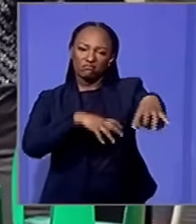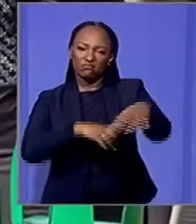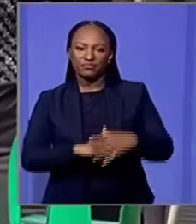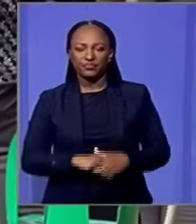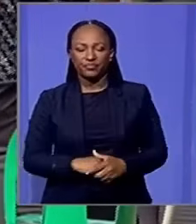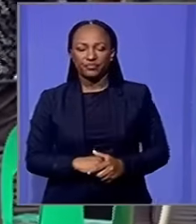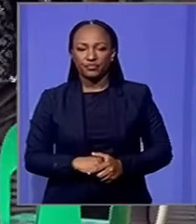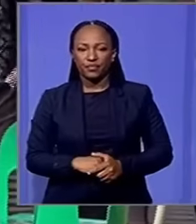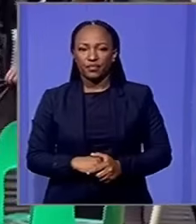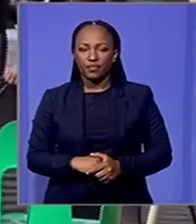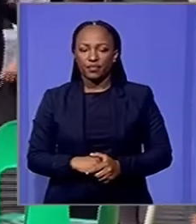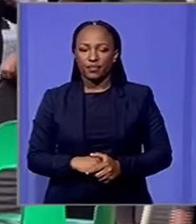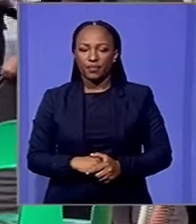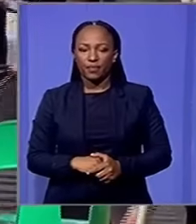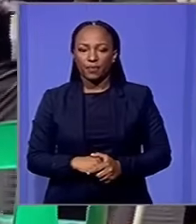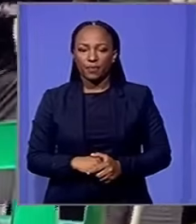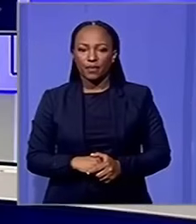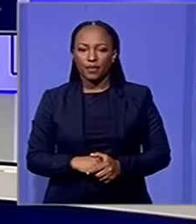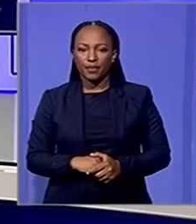tša SABC Moletši.